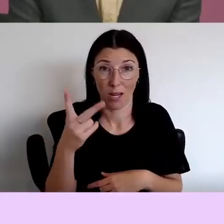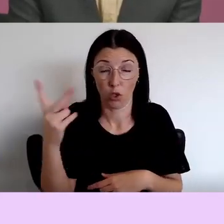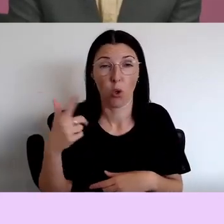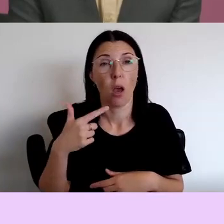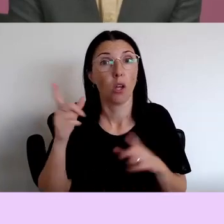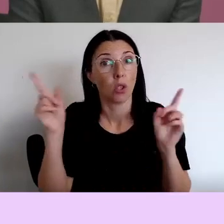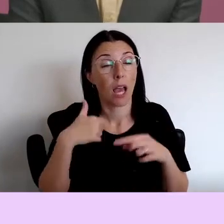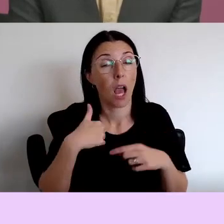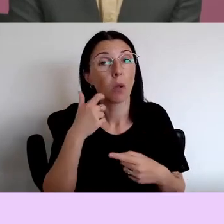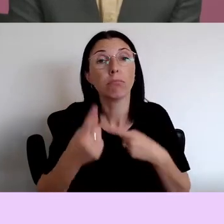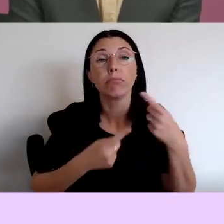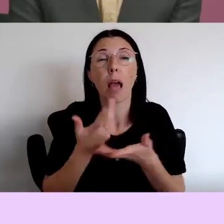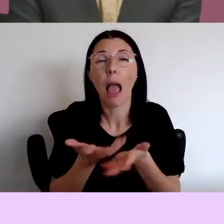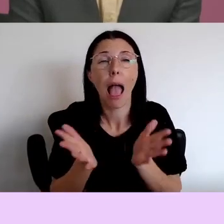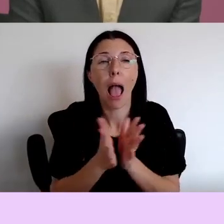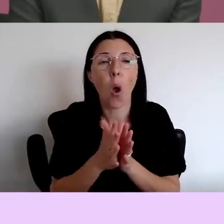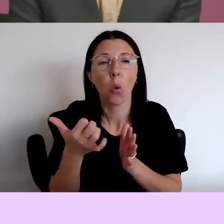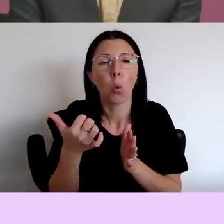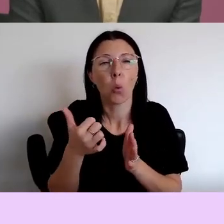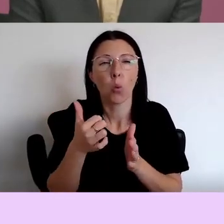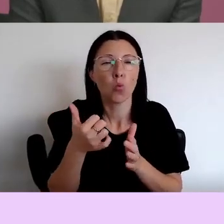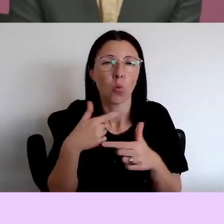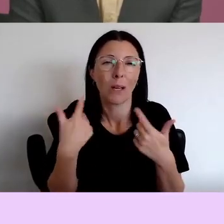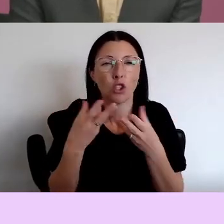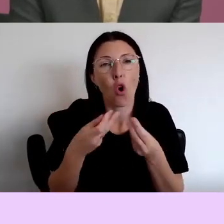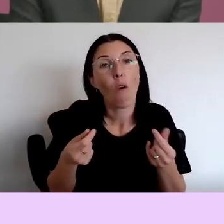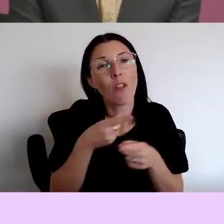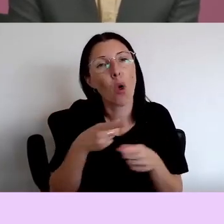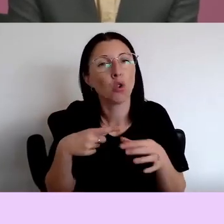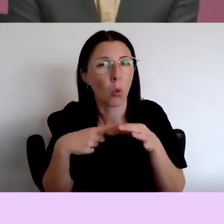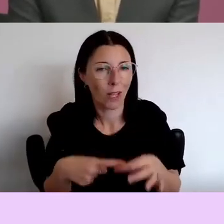these questions and why we chose gamification as our strategy.